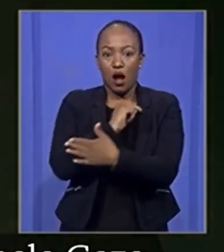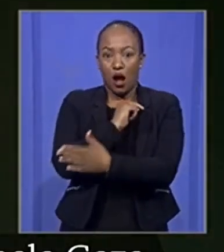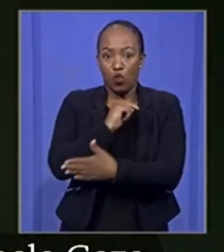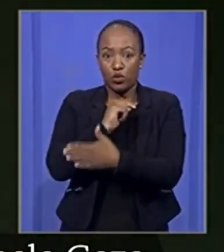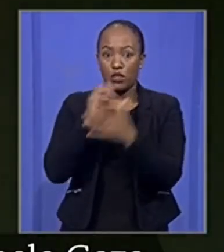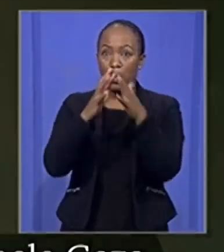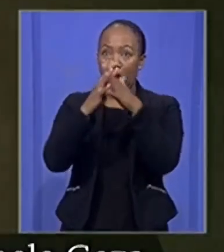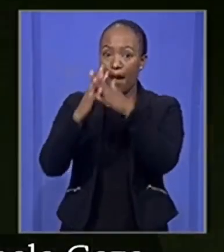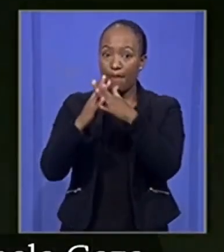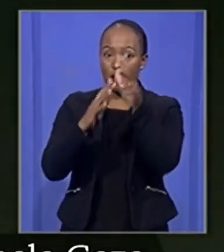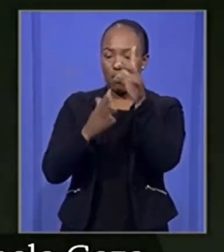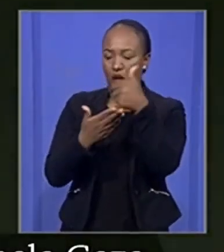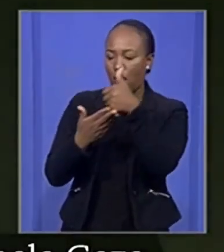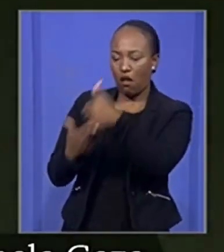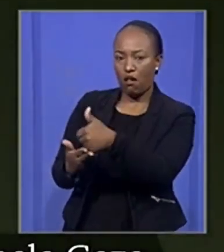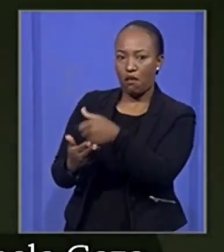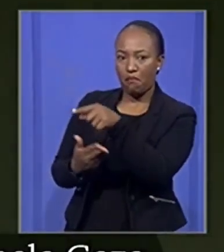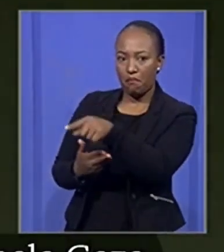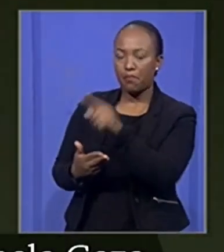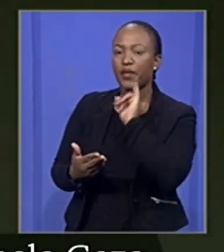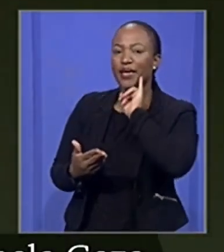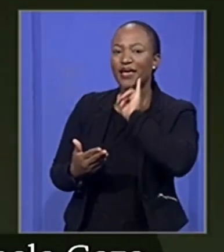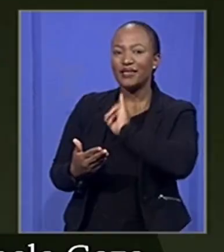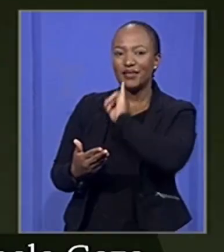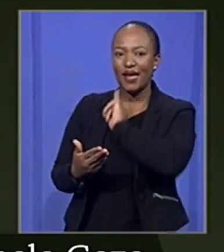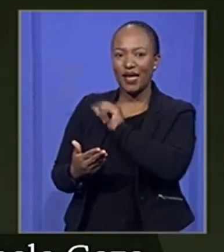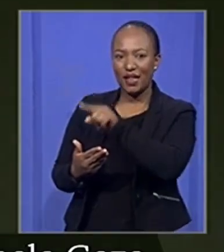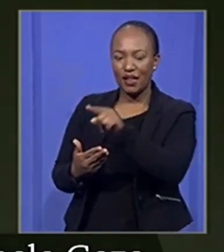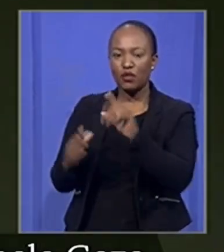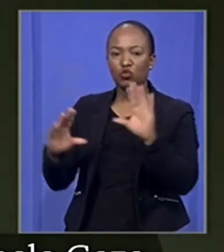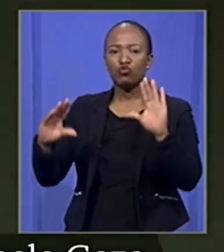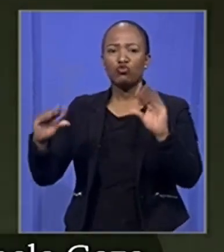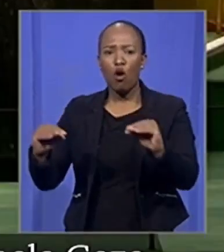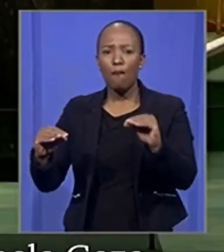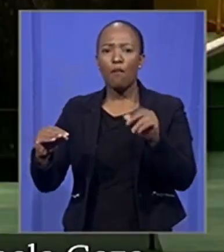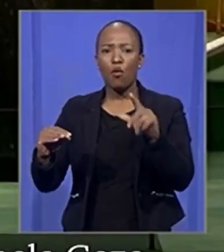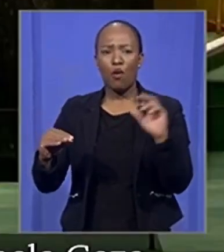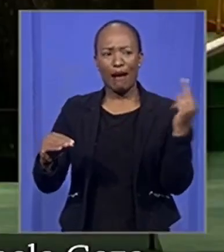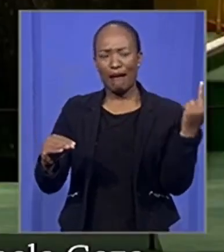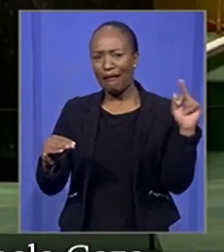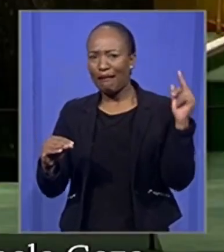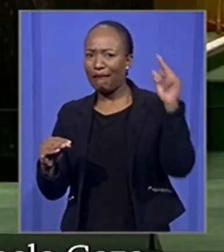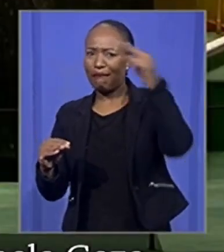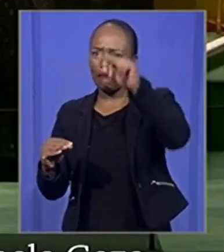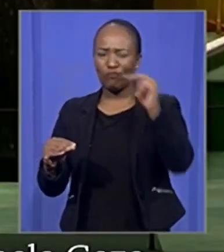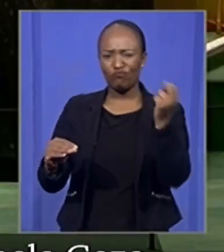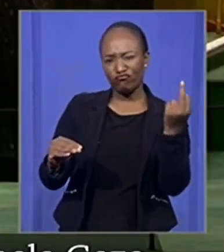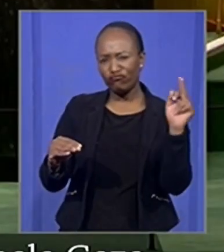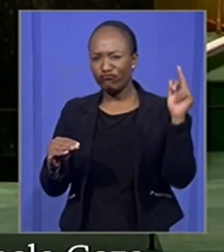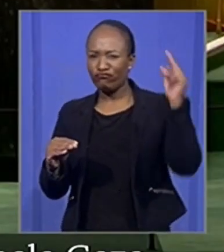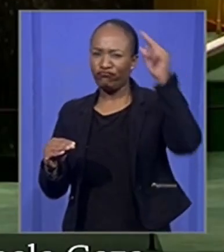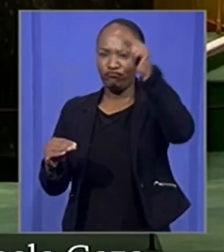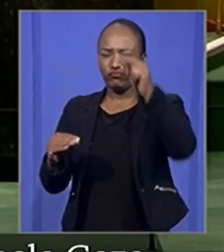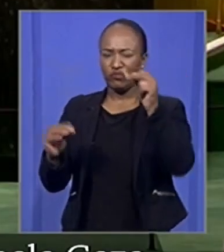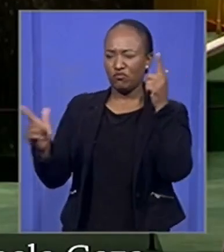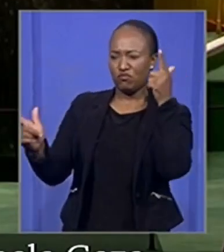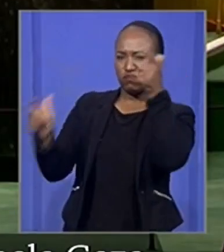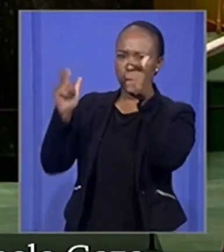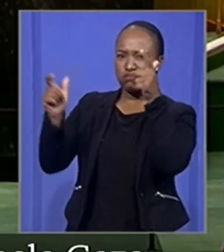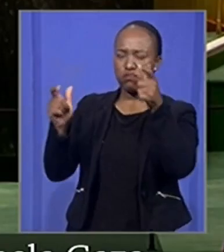ne e thusa Israel ho emisa di missile tsena tse neng di hlaha ka Iran ba ile ba